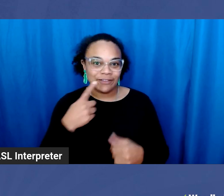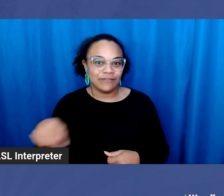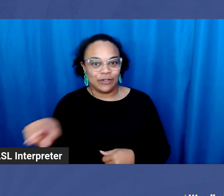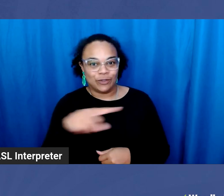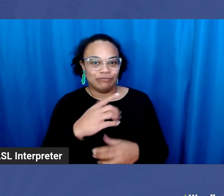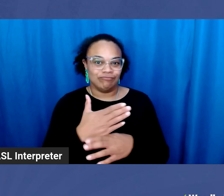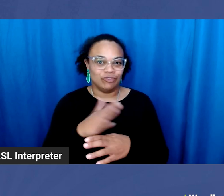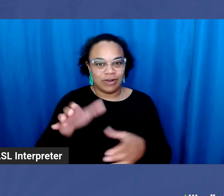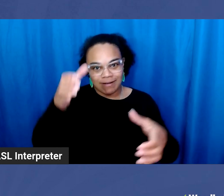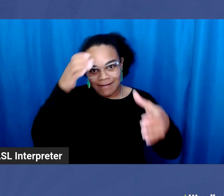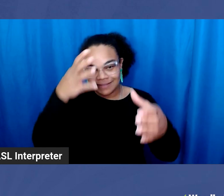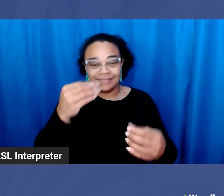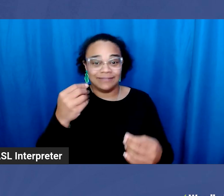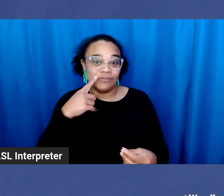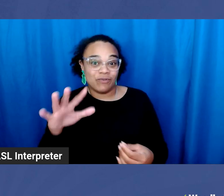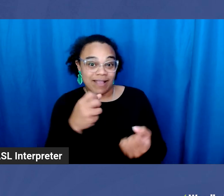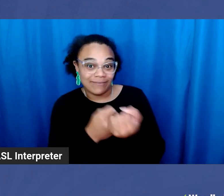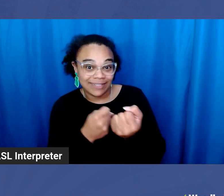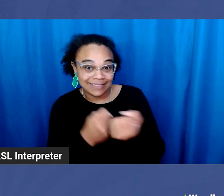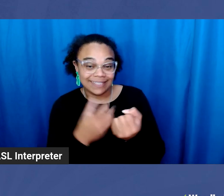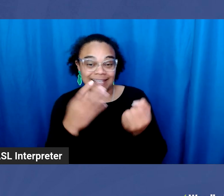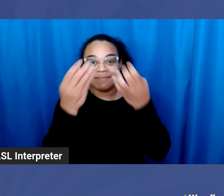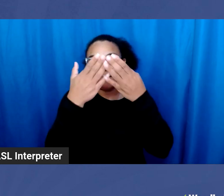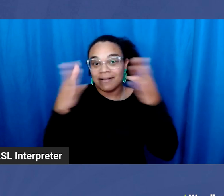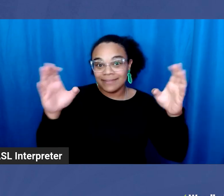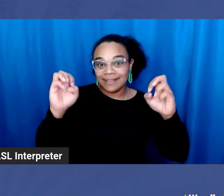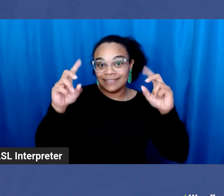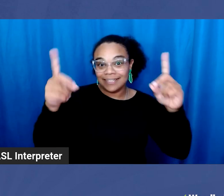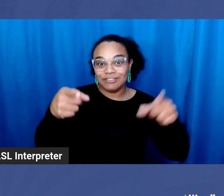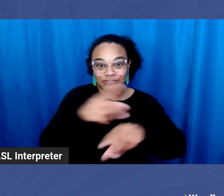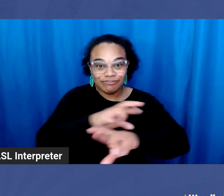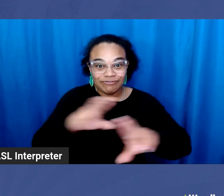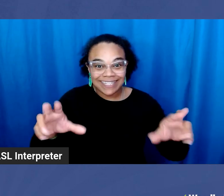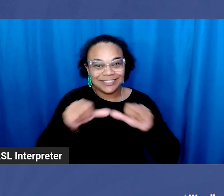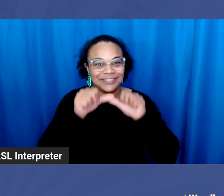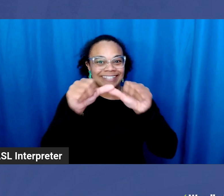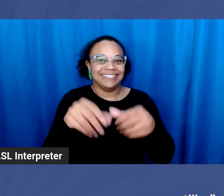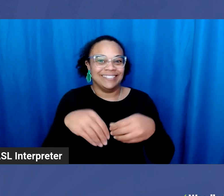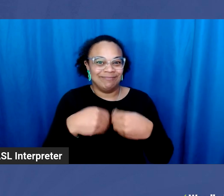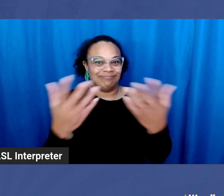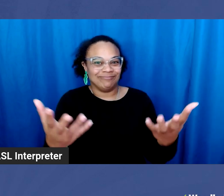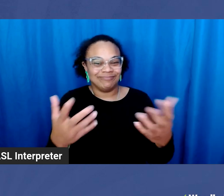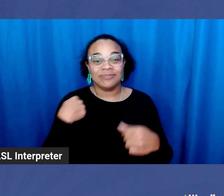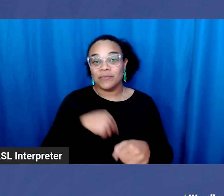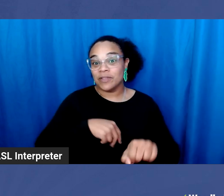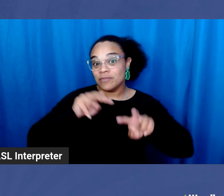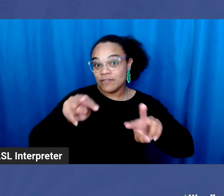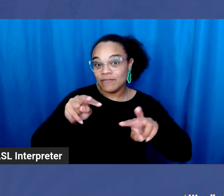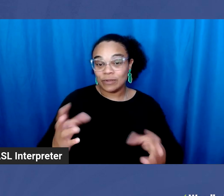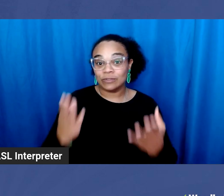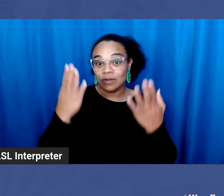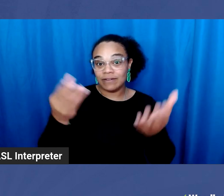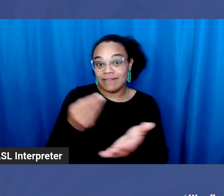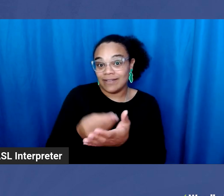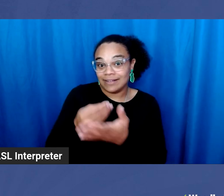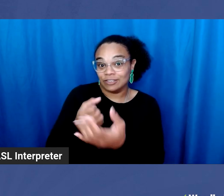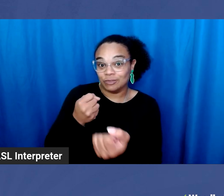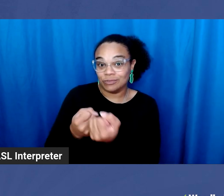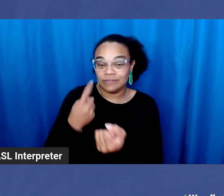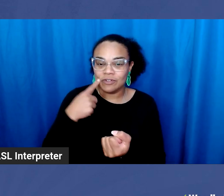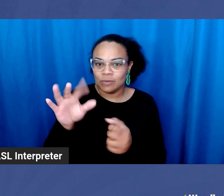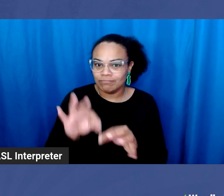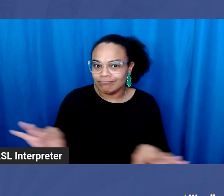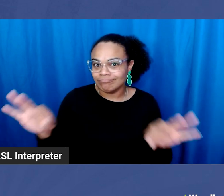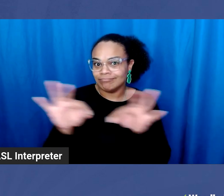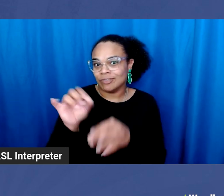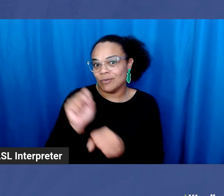and with the advocacy and public education you're ready to continue. We're looking forward to offering financial support for that critical work